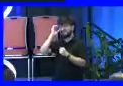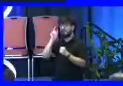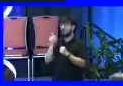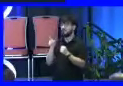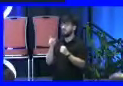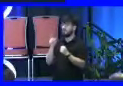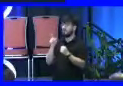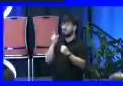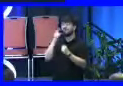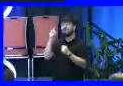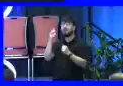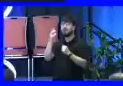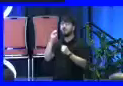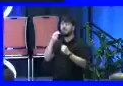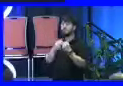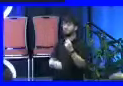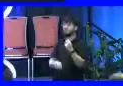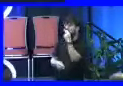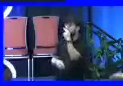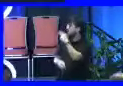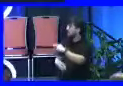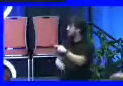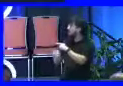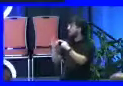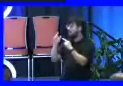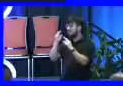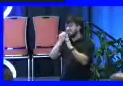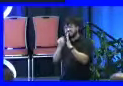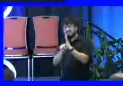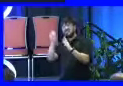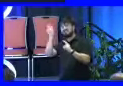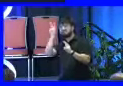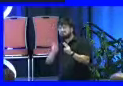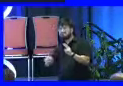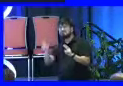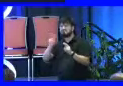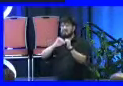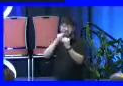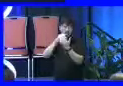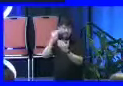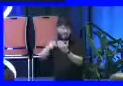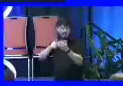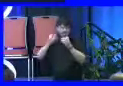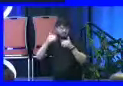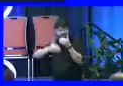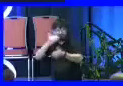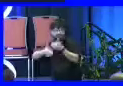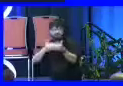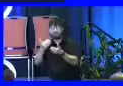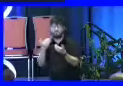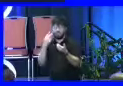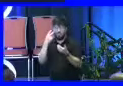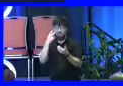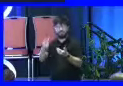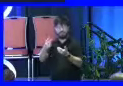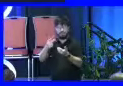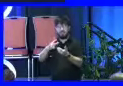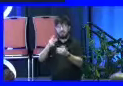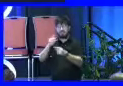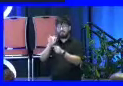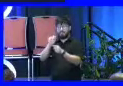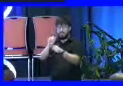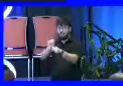So just looking across the states and district in the Housing and Services Partnership Accelerator program alone, there's some really remarkable data work going